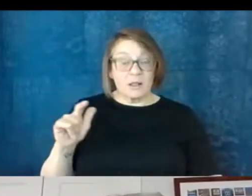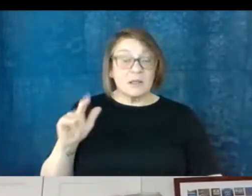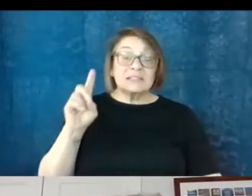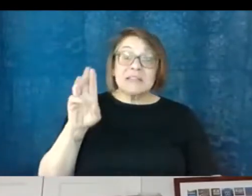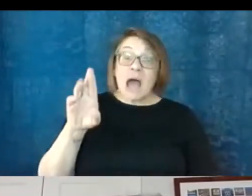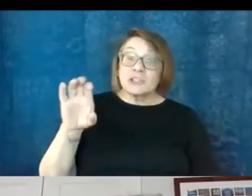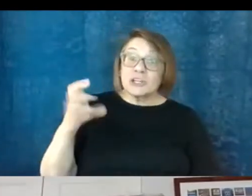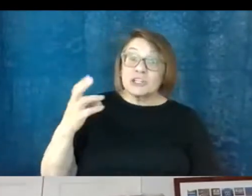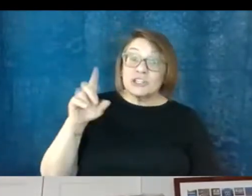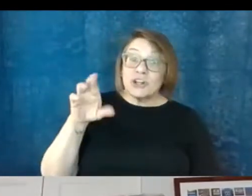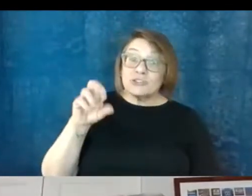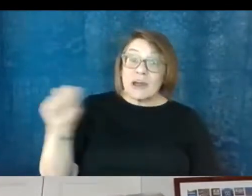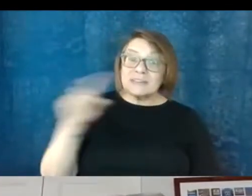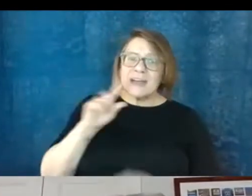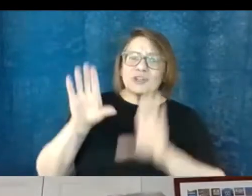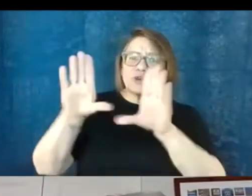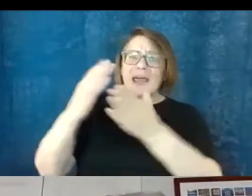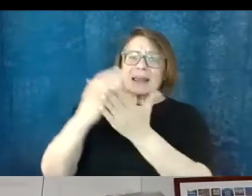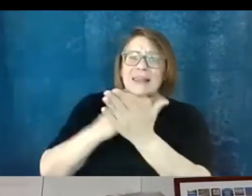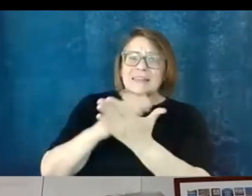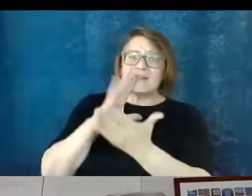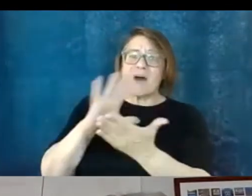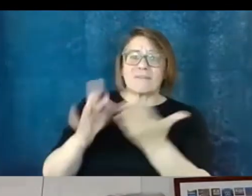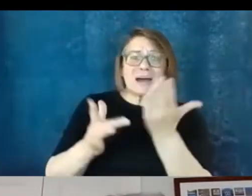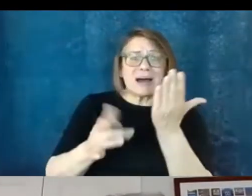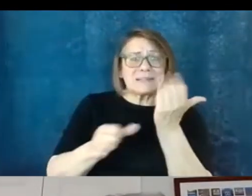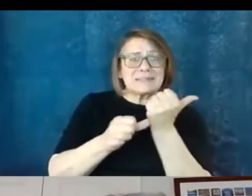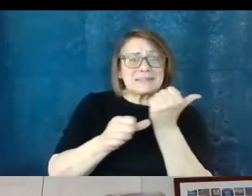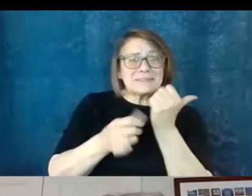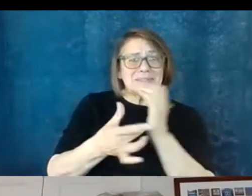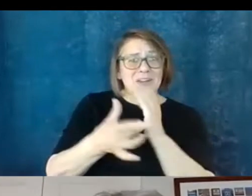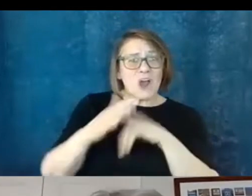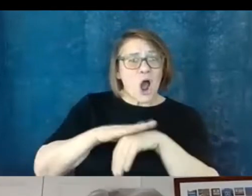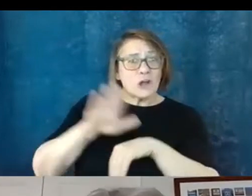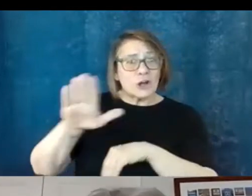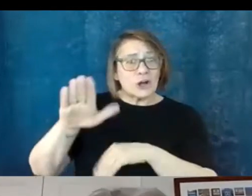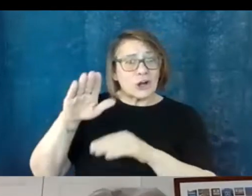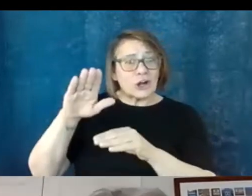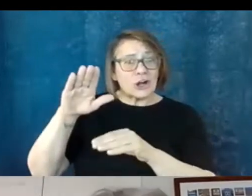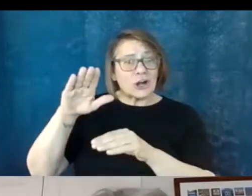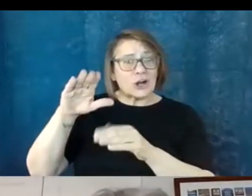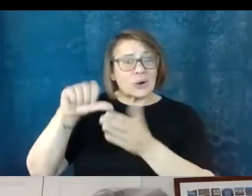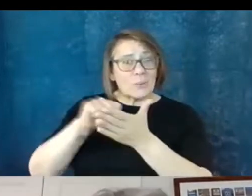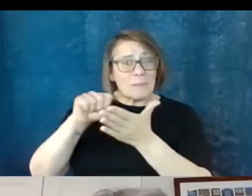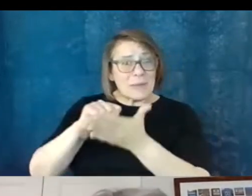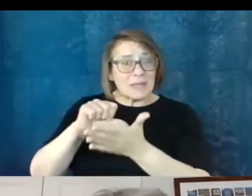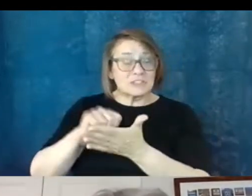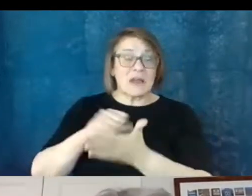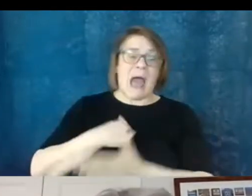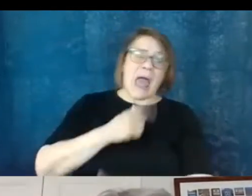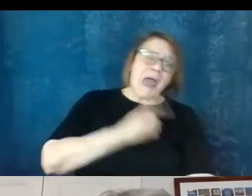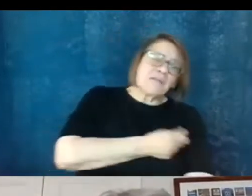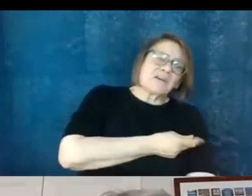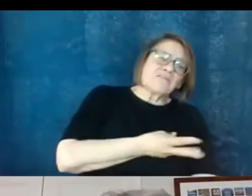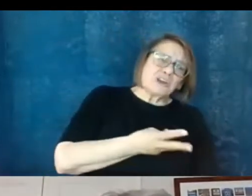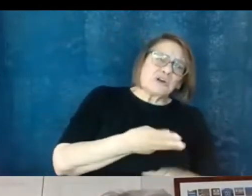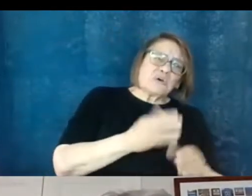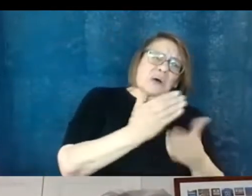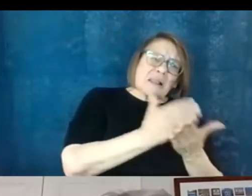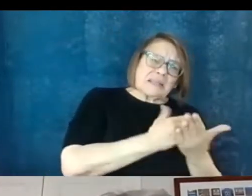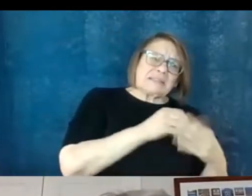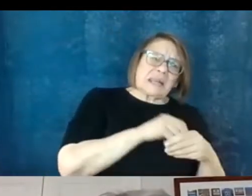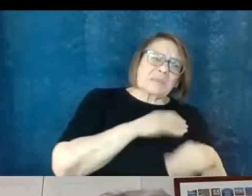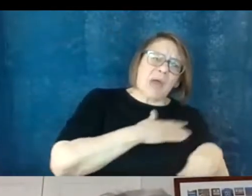an amazing list of assistive technology resources and apps. I have a few of those listed in a resource